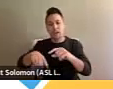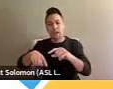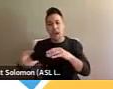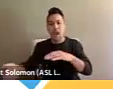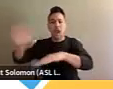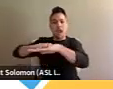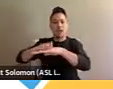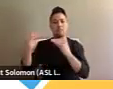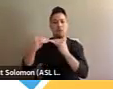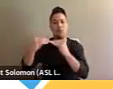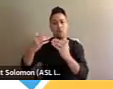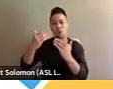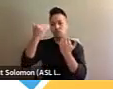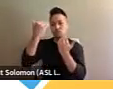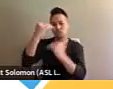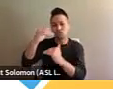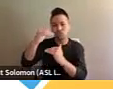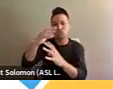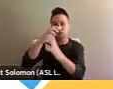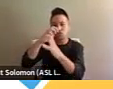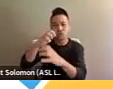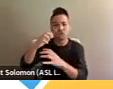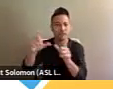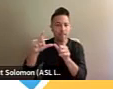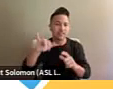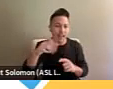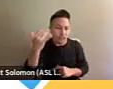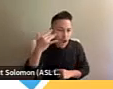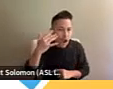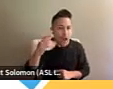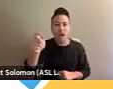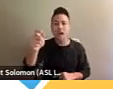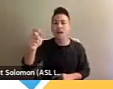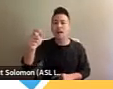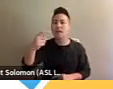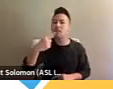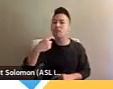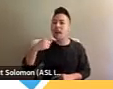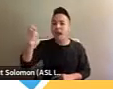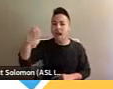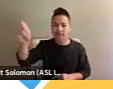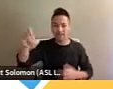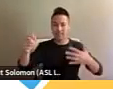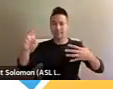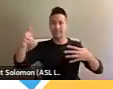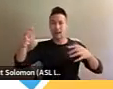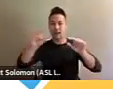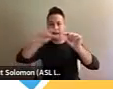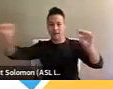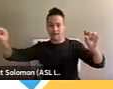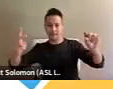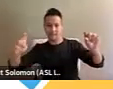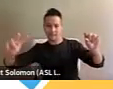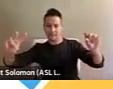it. So that's why that little check mark is red, because it says that there are